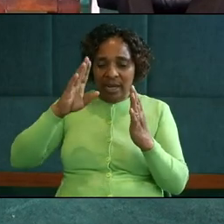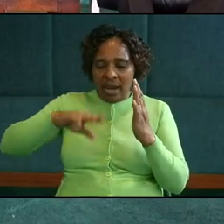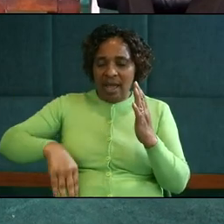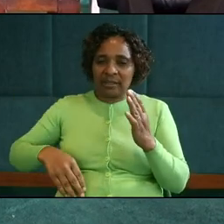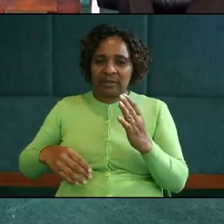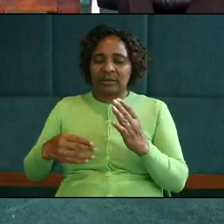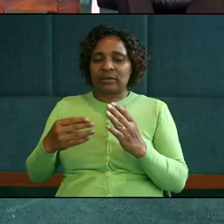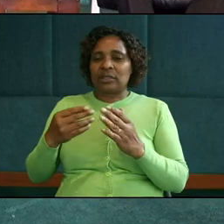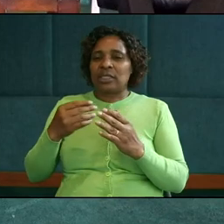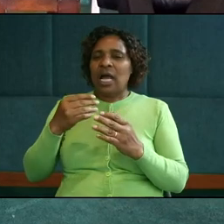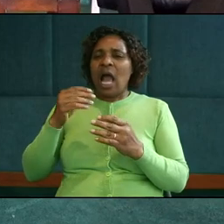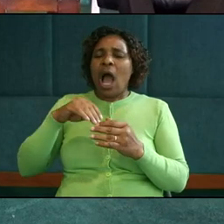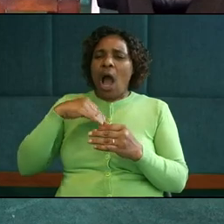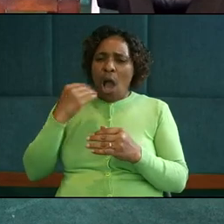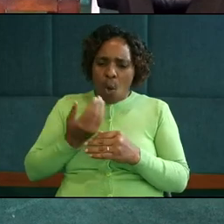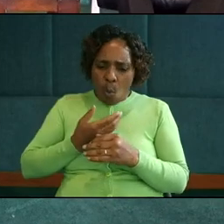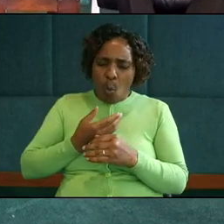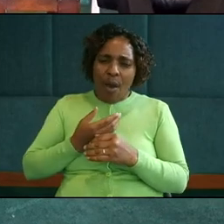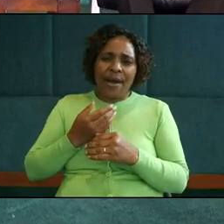know,